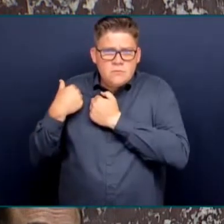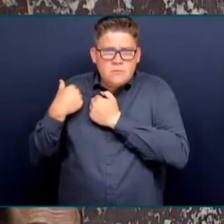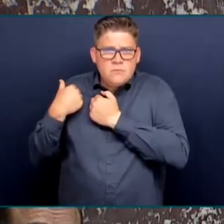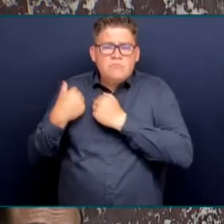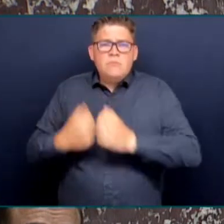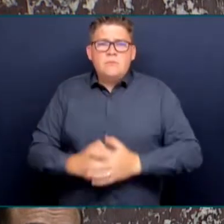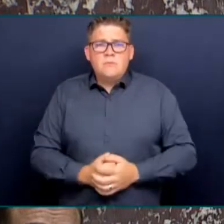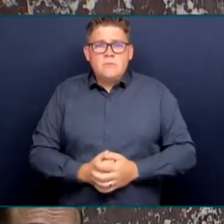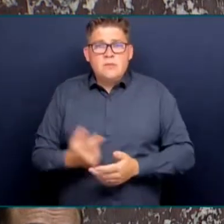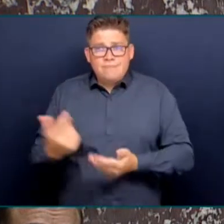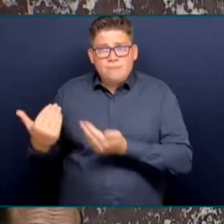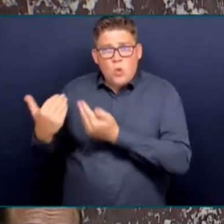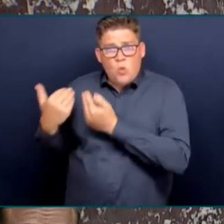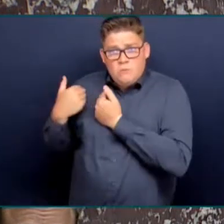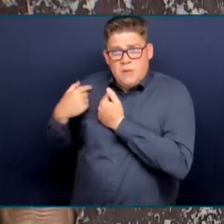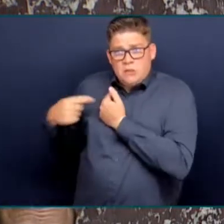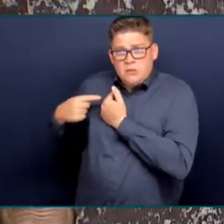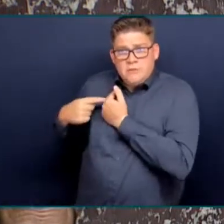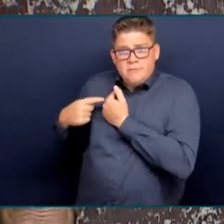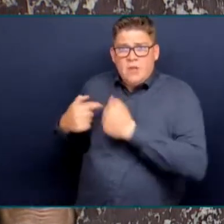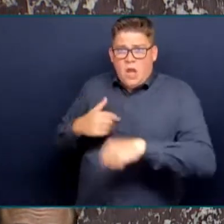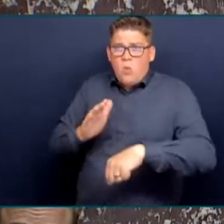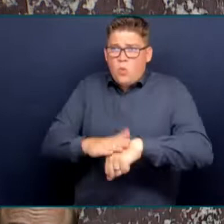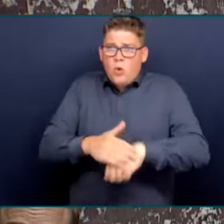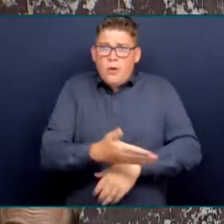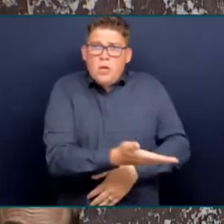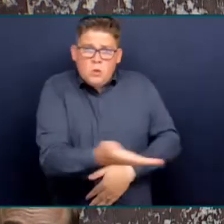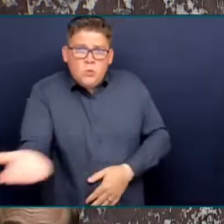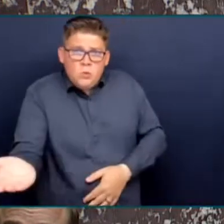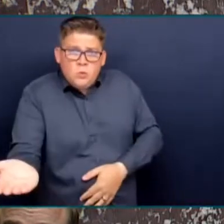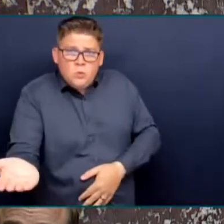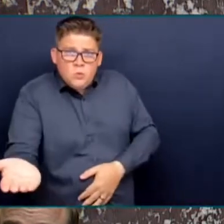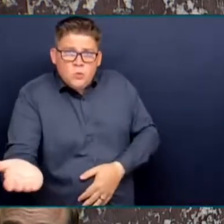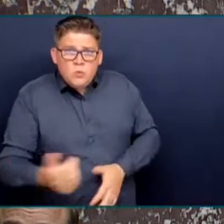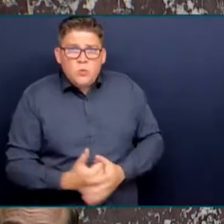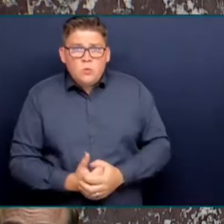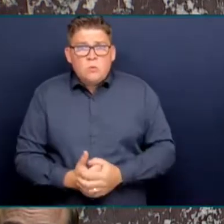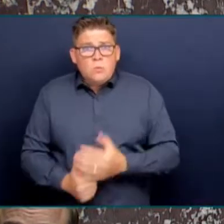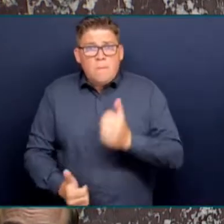most of the health authority boards were appointed by this minister over the last 5 years.